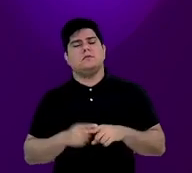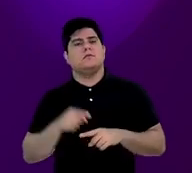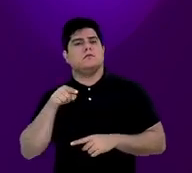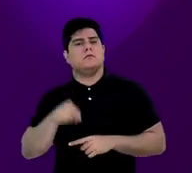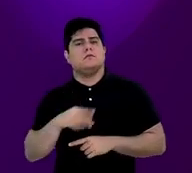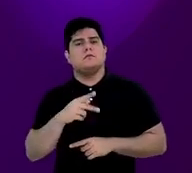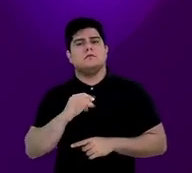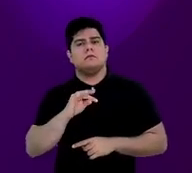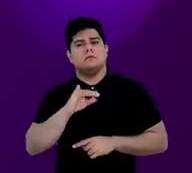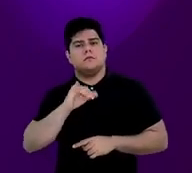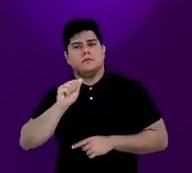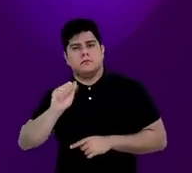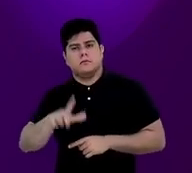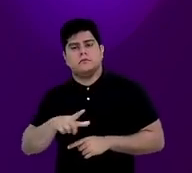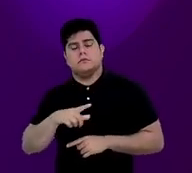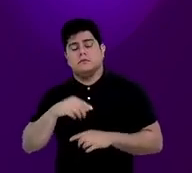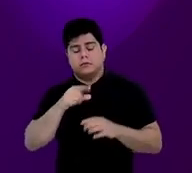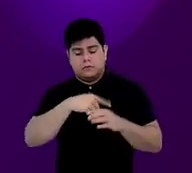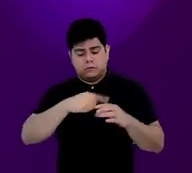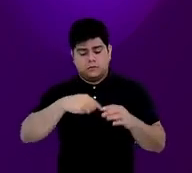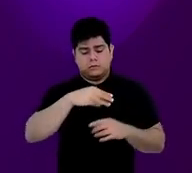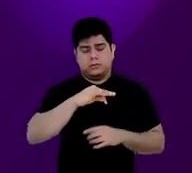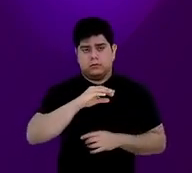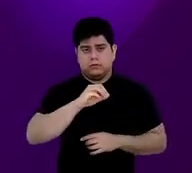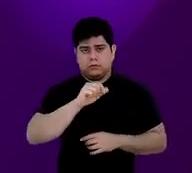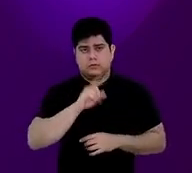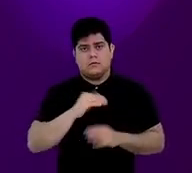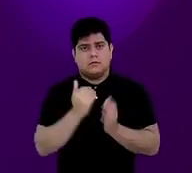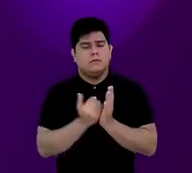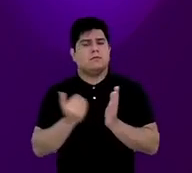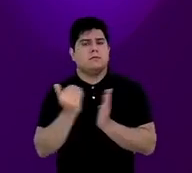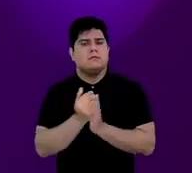is raised in all cases.